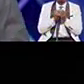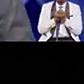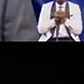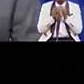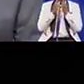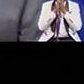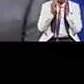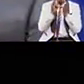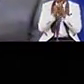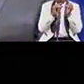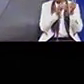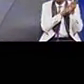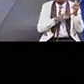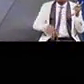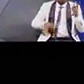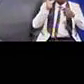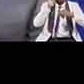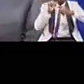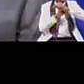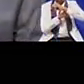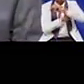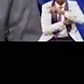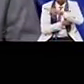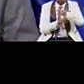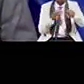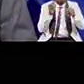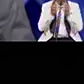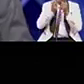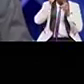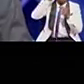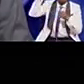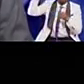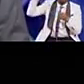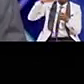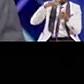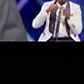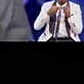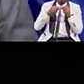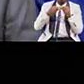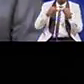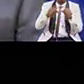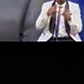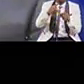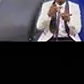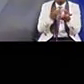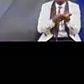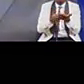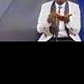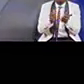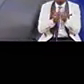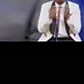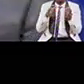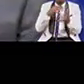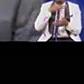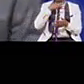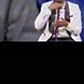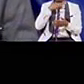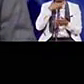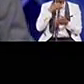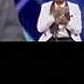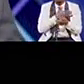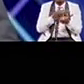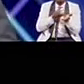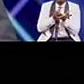Pray that the Lord will sustain you with His grace, keep you holy, undefiled, and